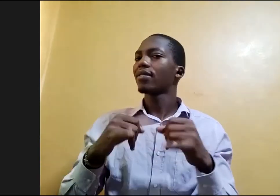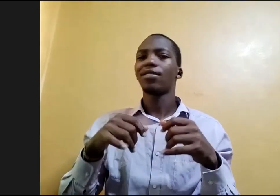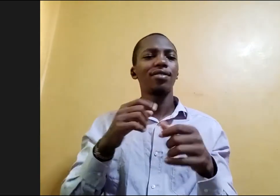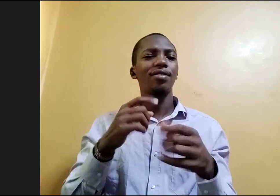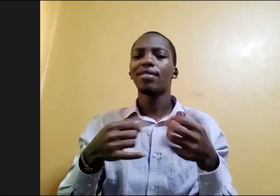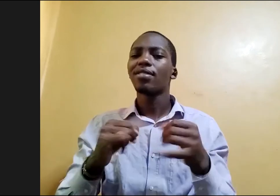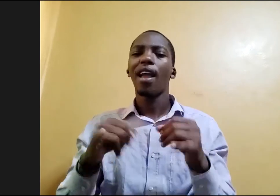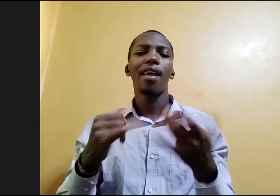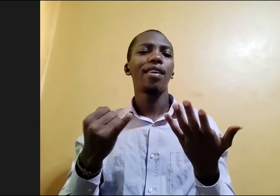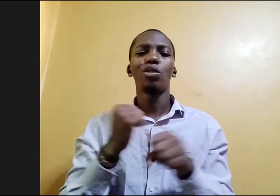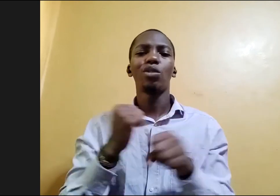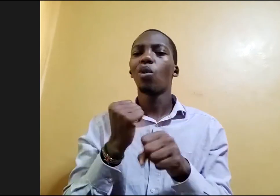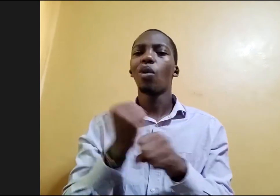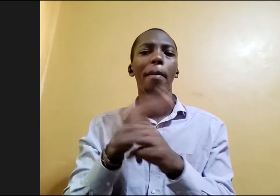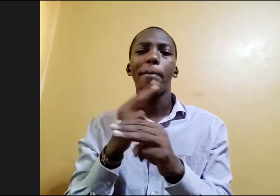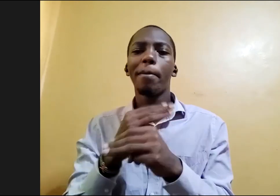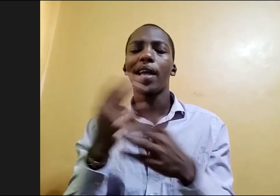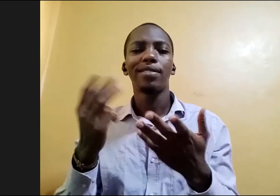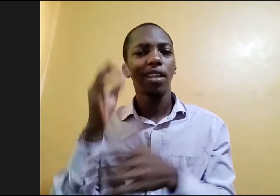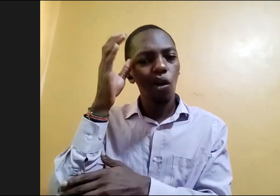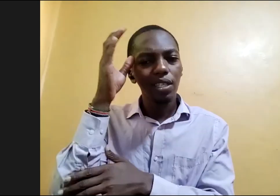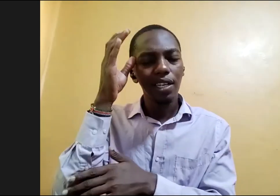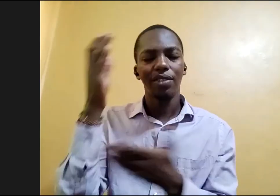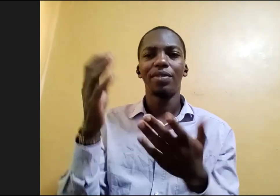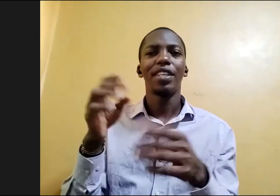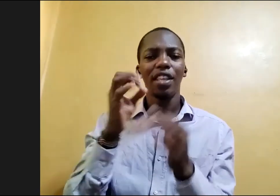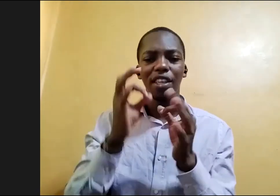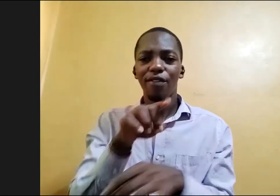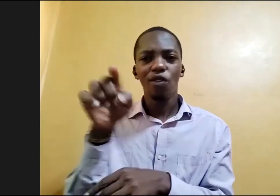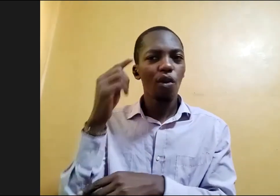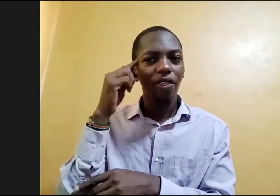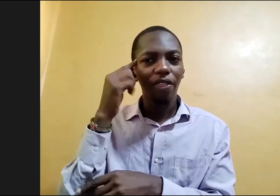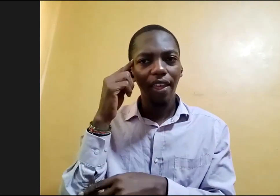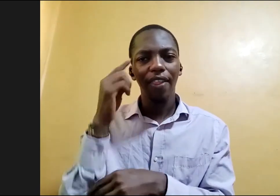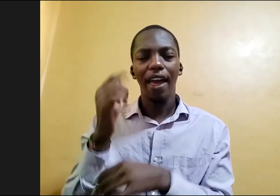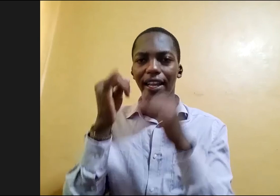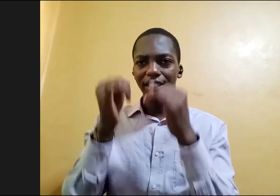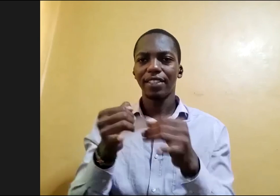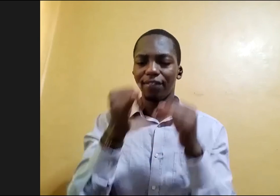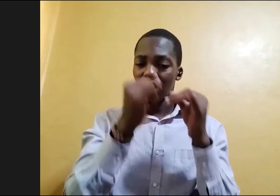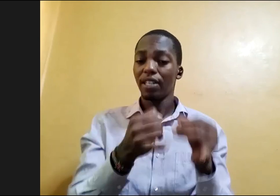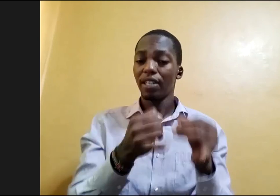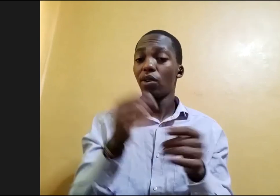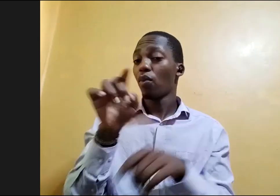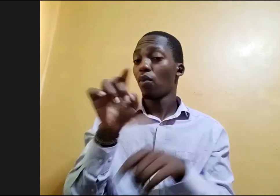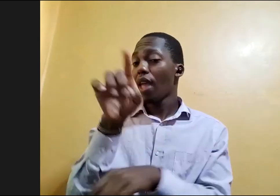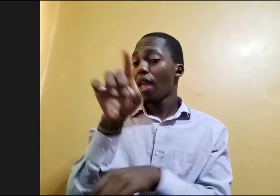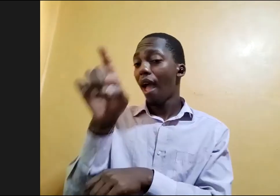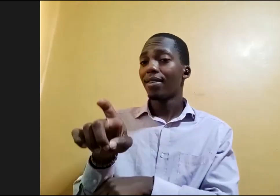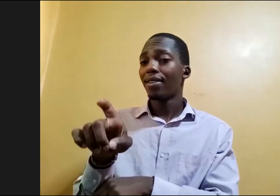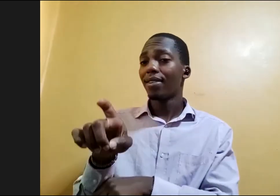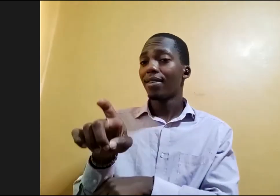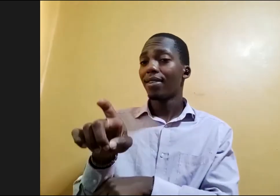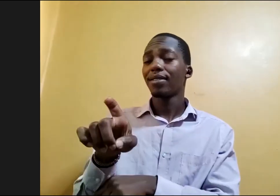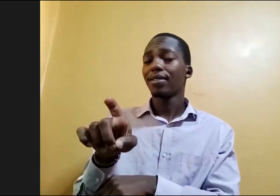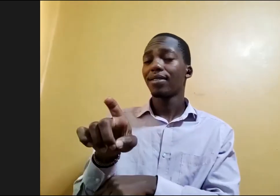reasonable consideration about the group. If you think that to individual operators, we ask a control